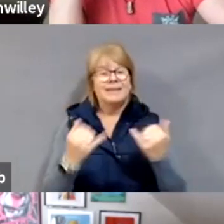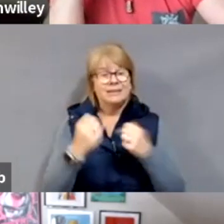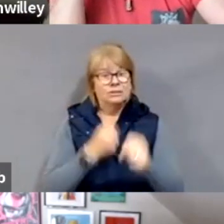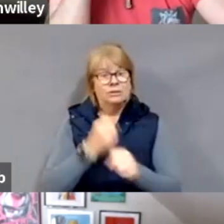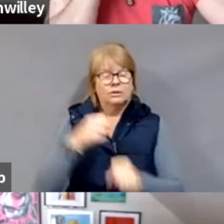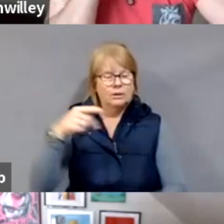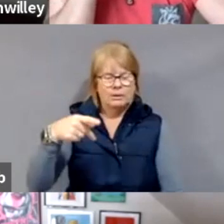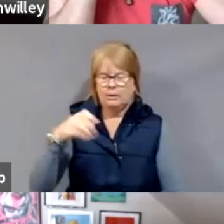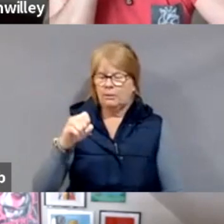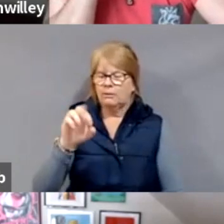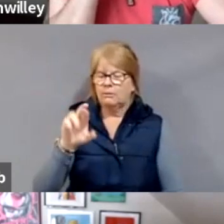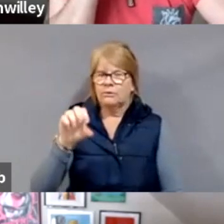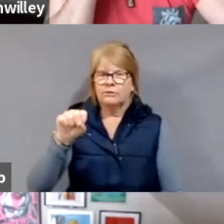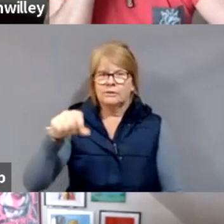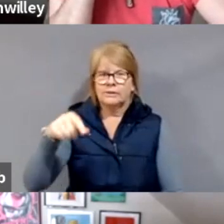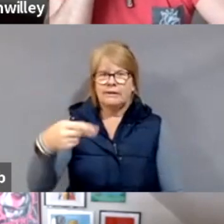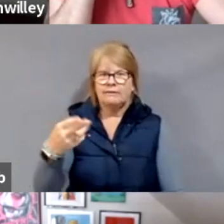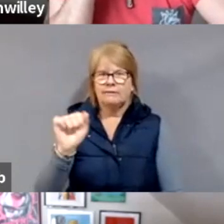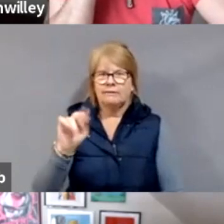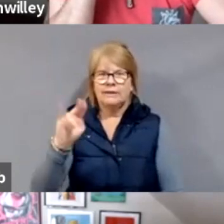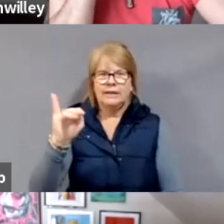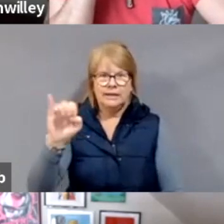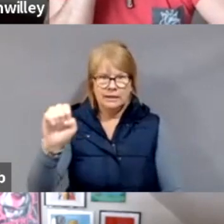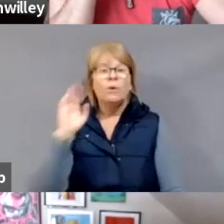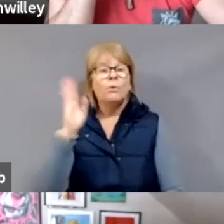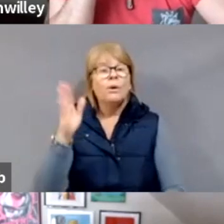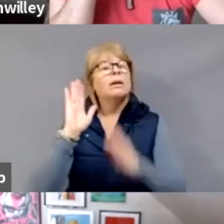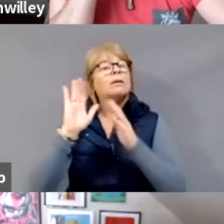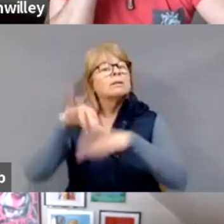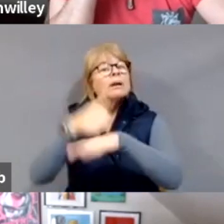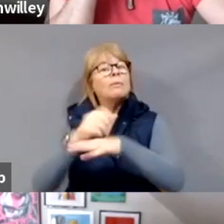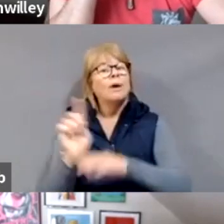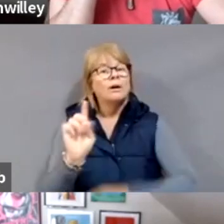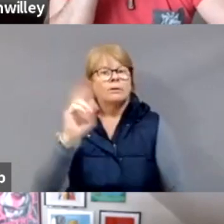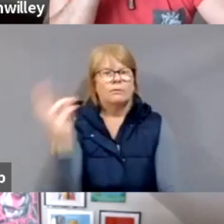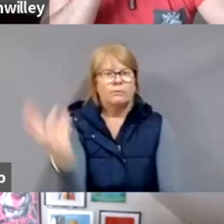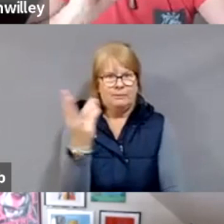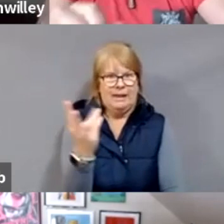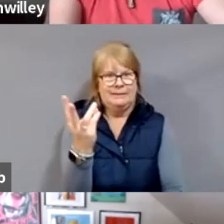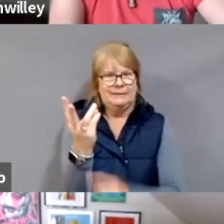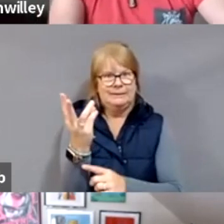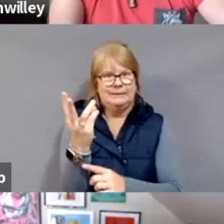be doing our general auditions in Winnipeg because I want to get to know that community.